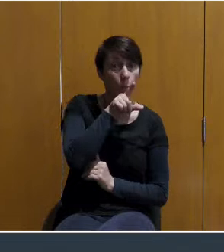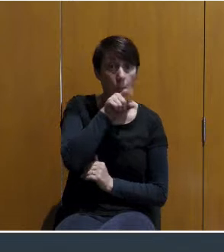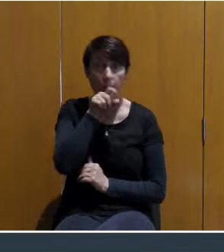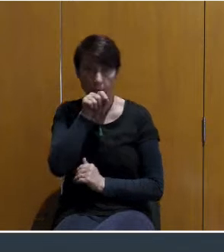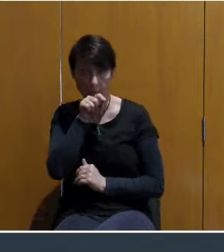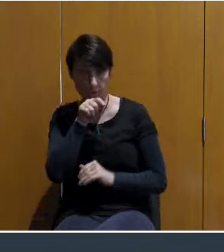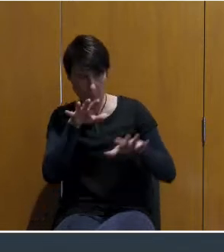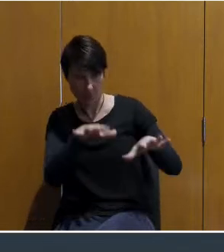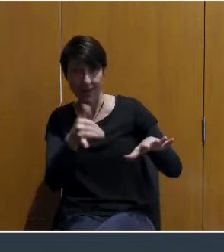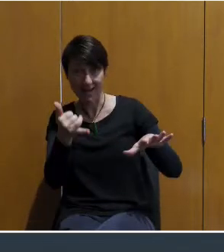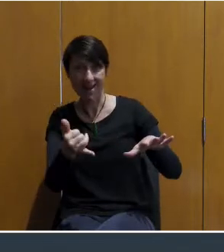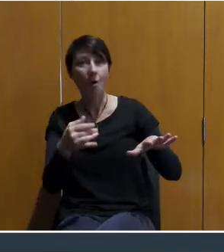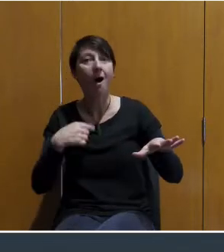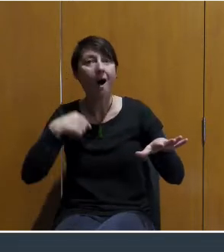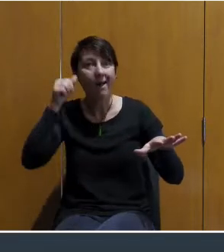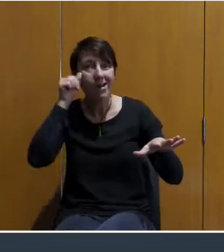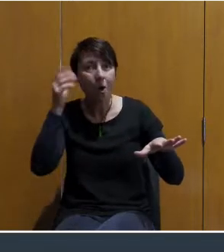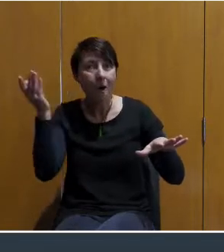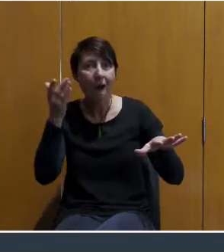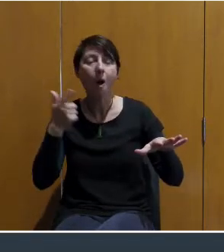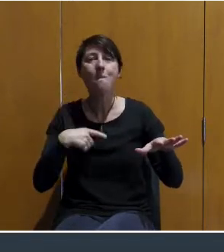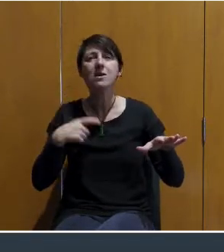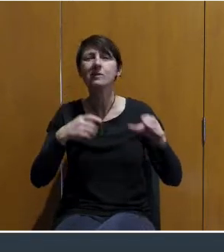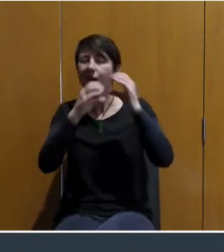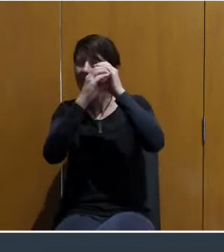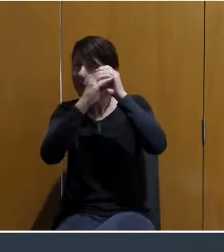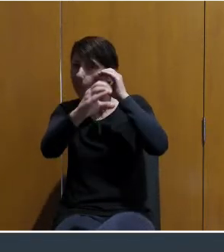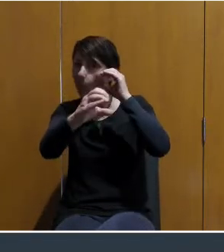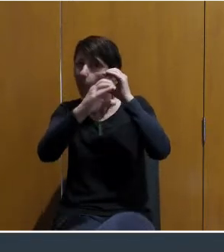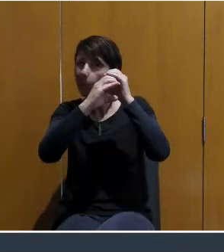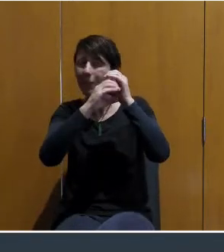is because I have a thermoscope, which I can use in the winter to